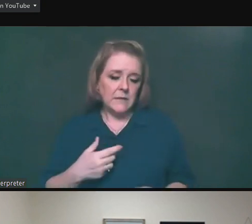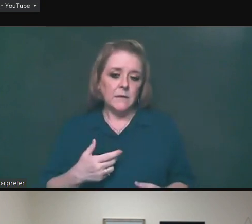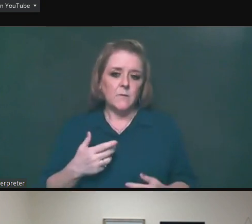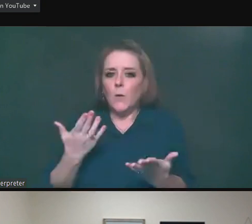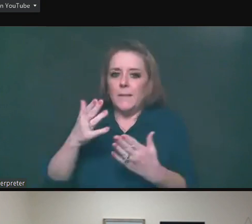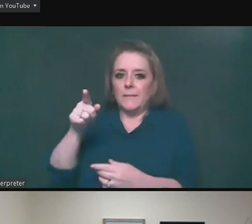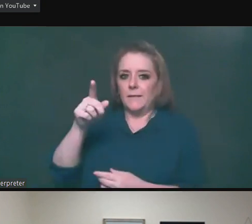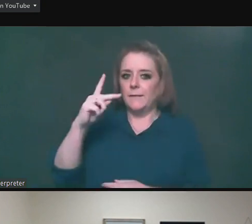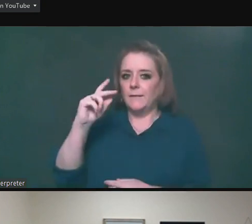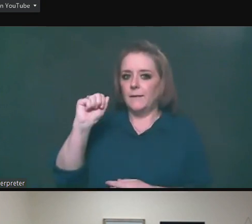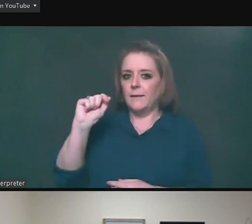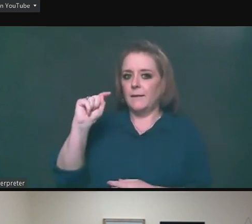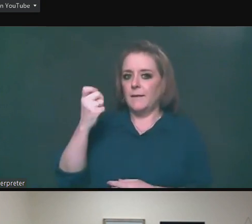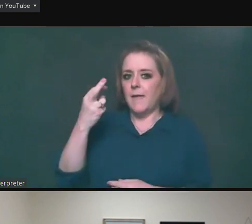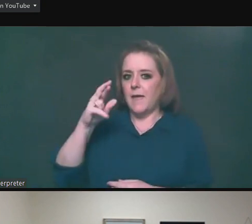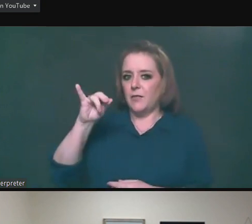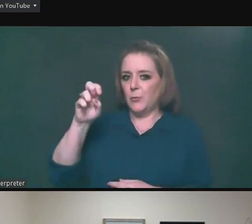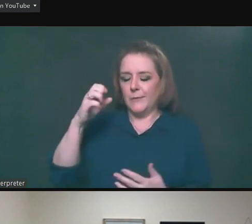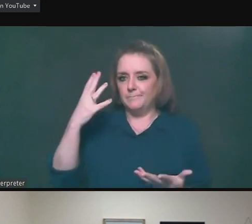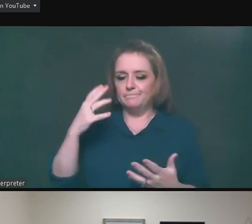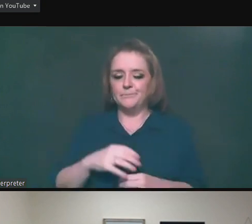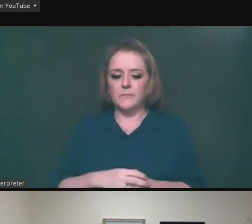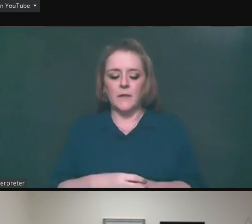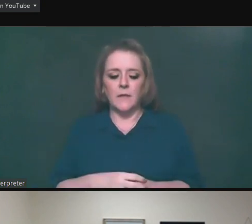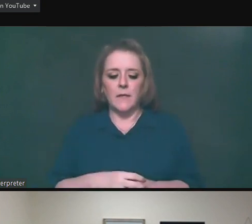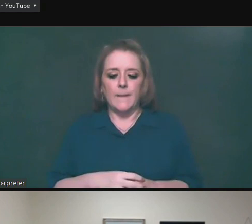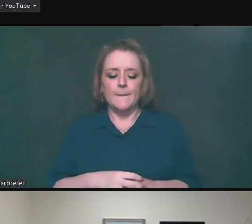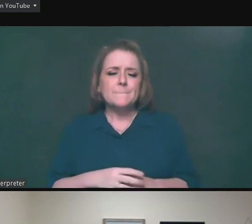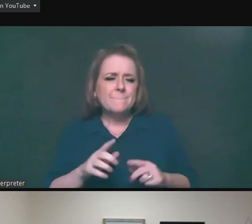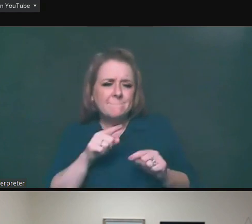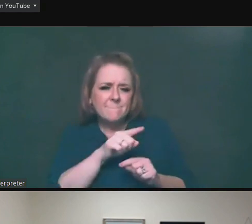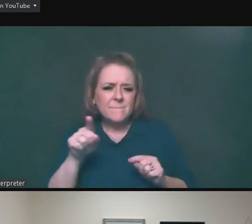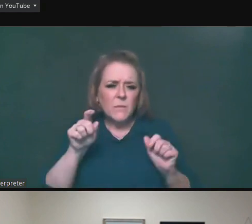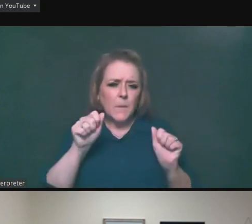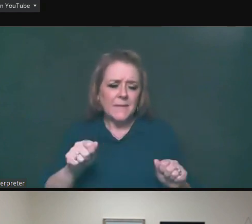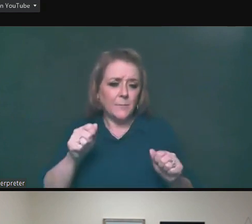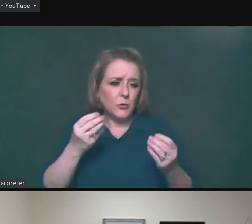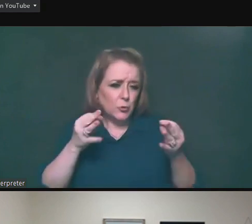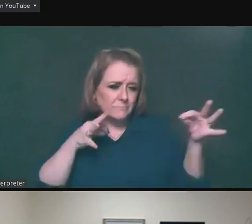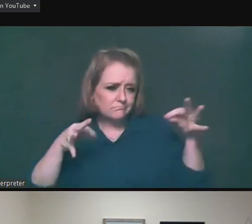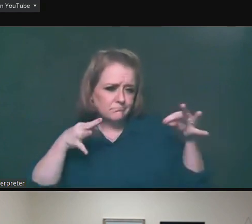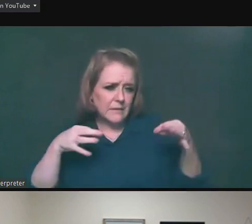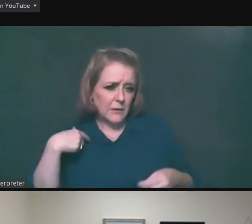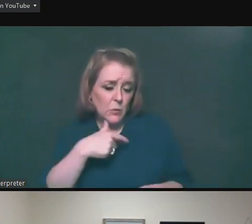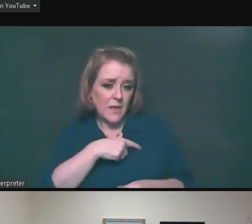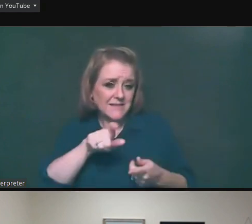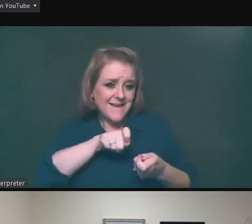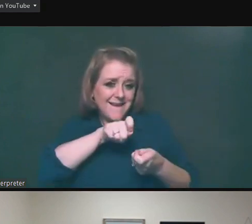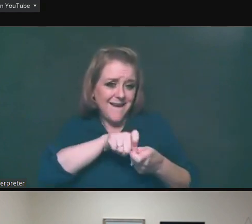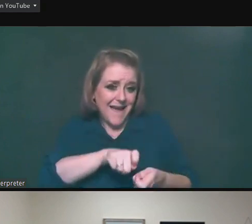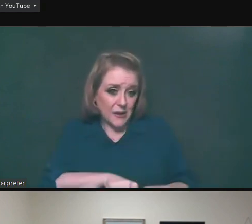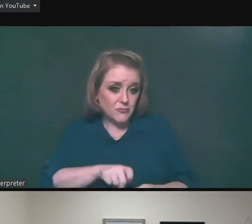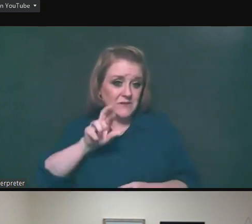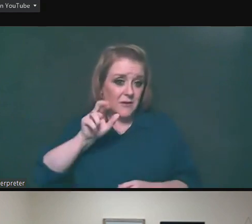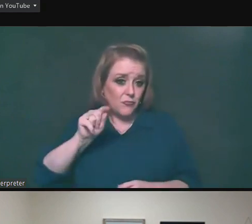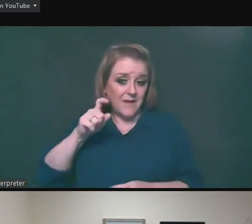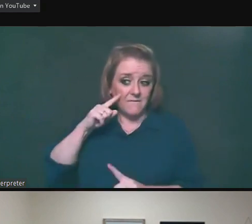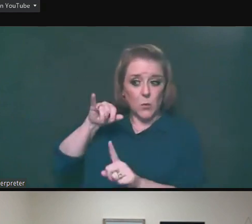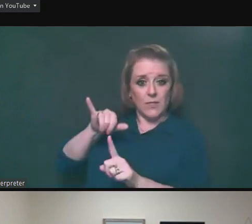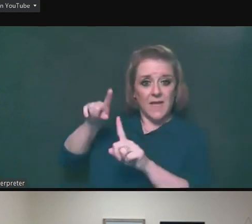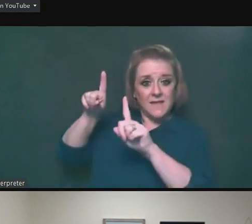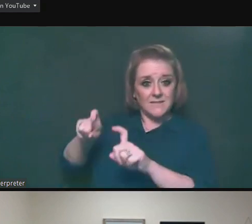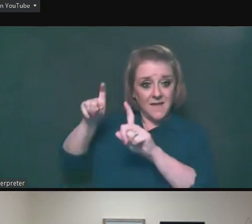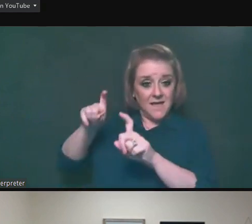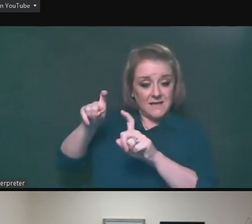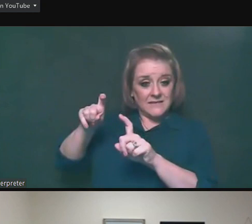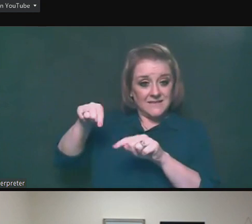Kathryn, because it's like a two-part question. Would you be able to tell us the accuracy rate for the test being